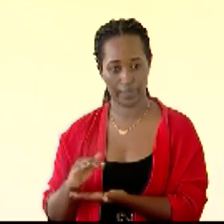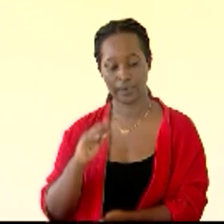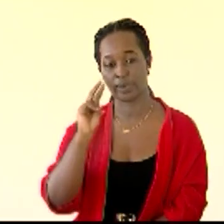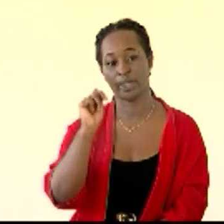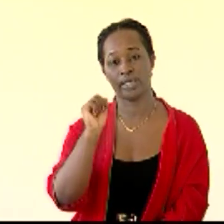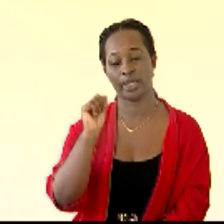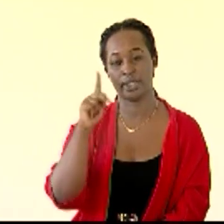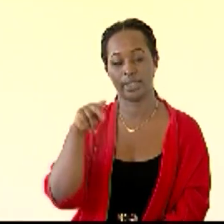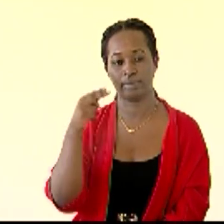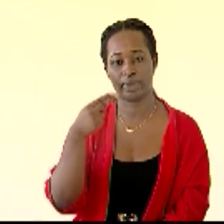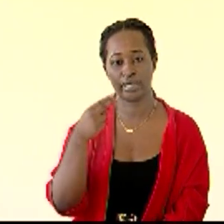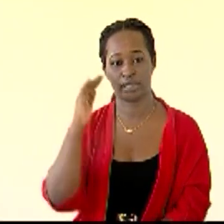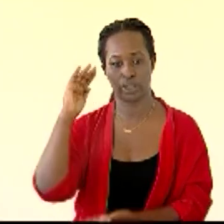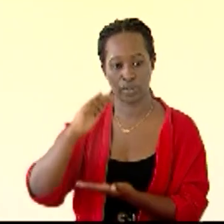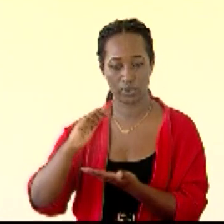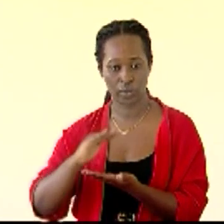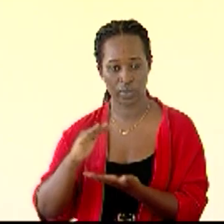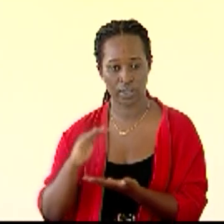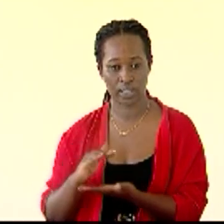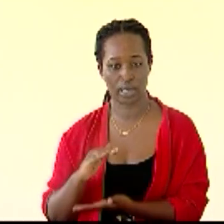NADPH is a reducing power, very heavy,